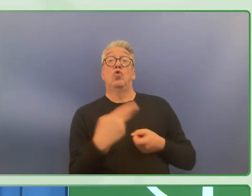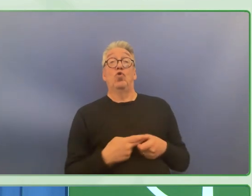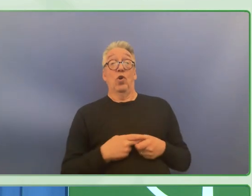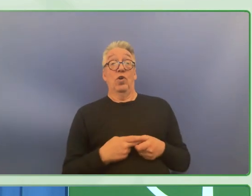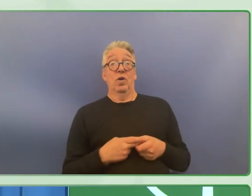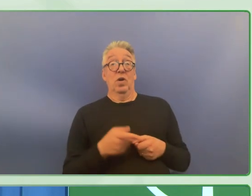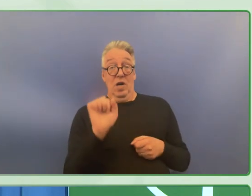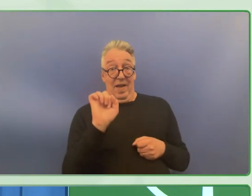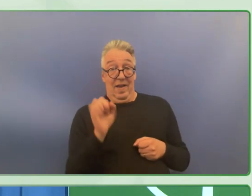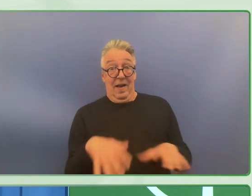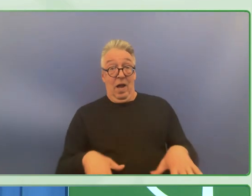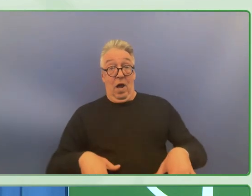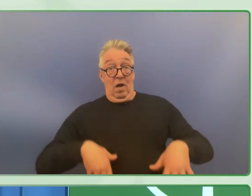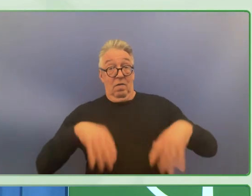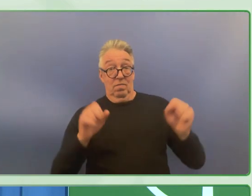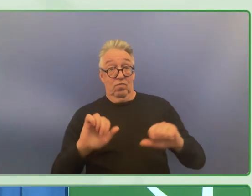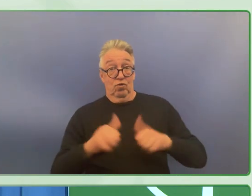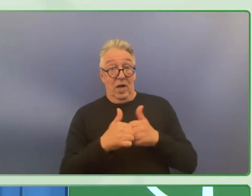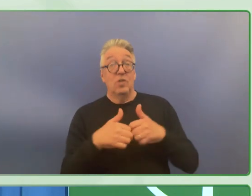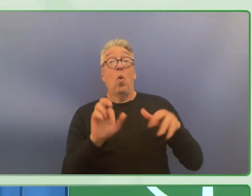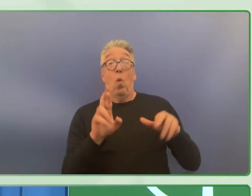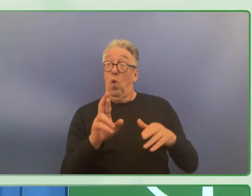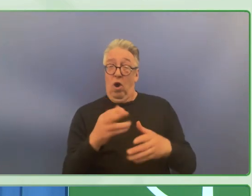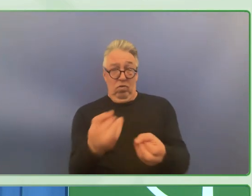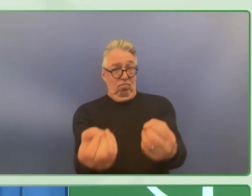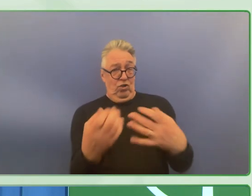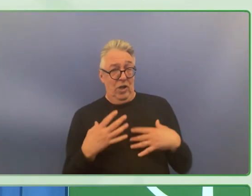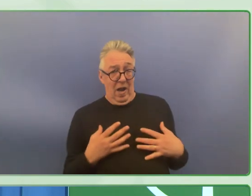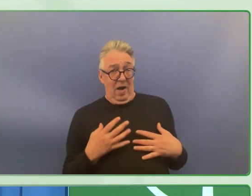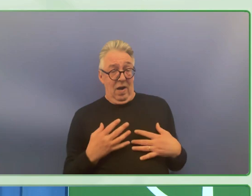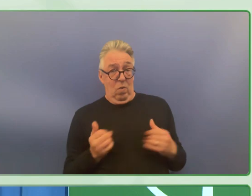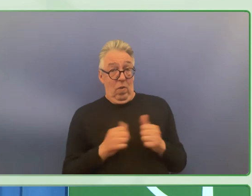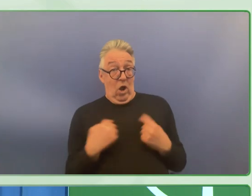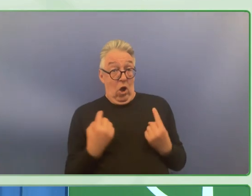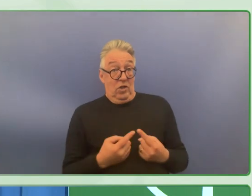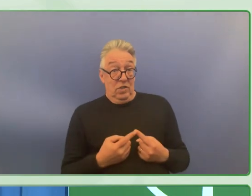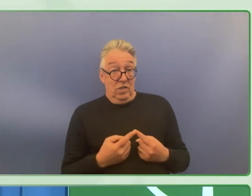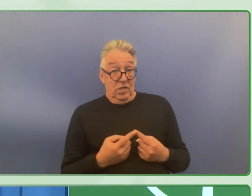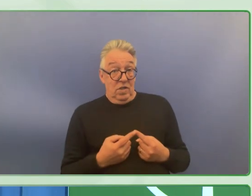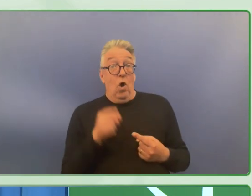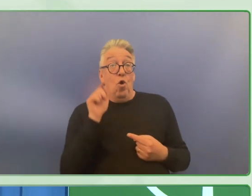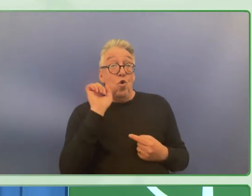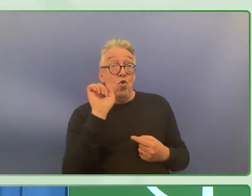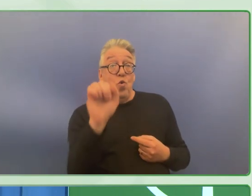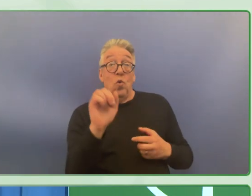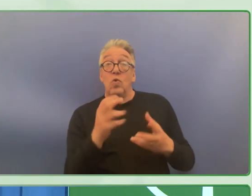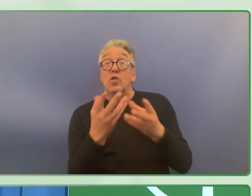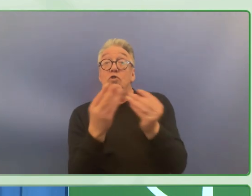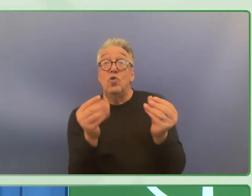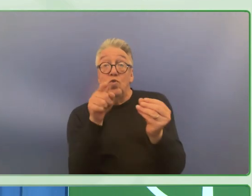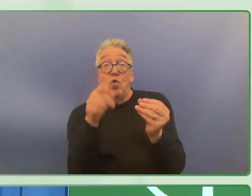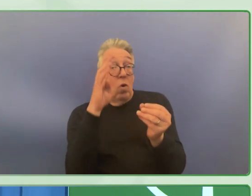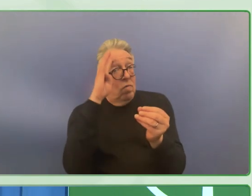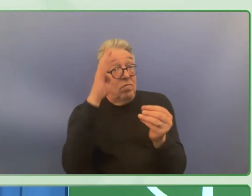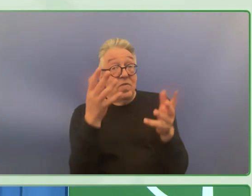or simply share with us or with humanity a solution that you already created or use. Once your